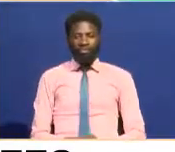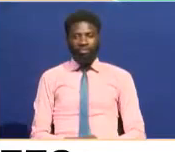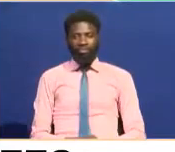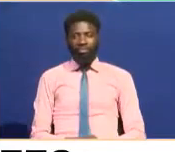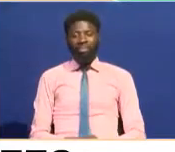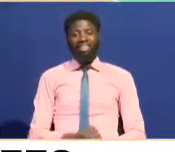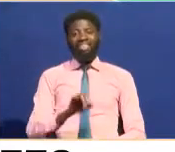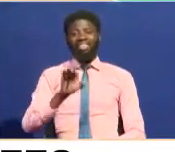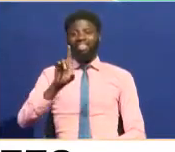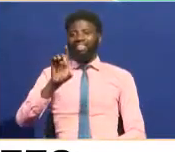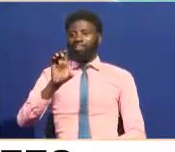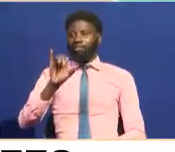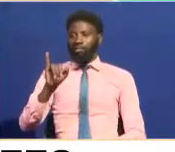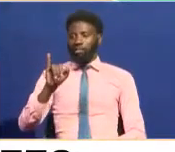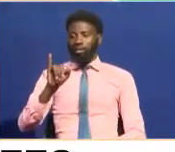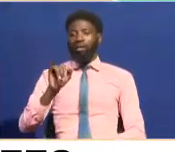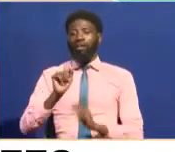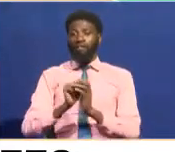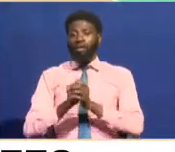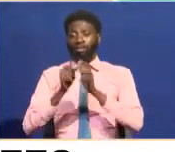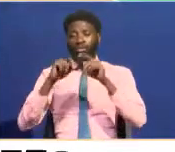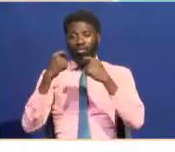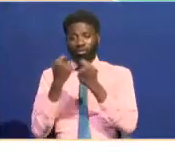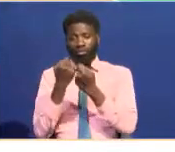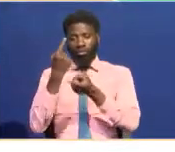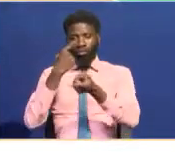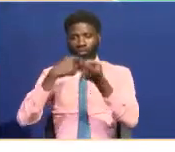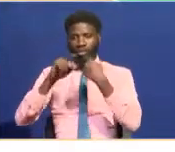As DCI volleyball team also carried the day with a